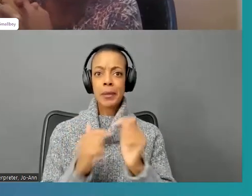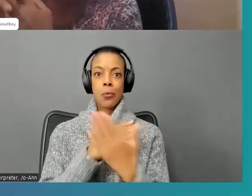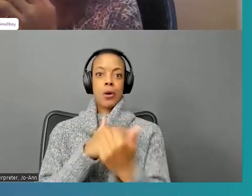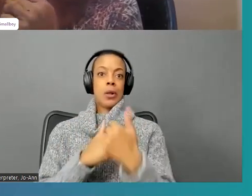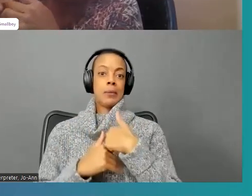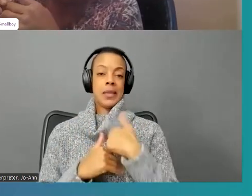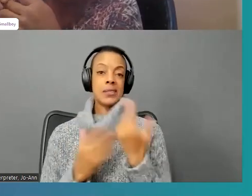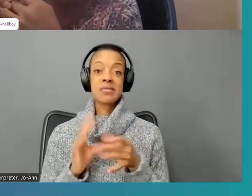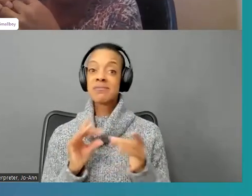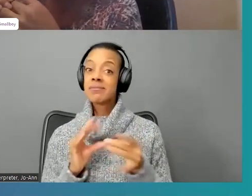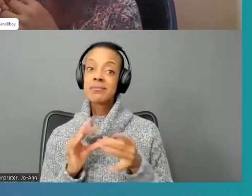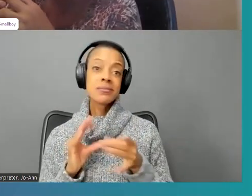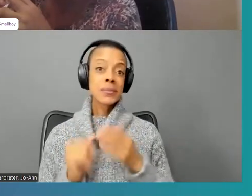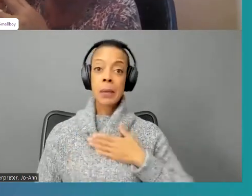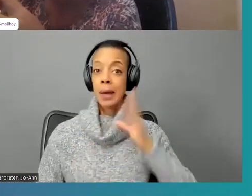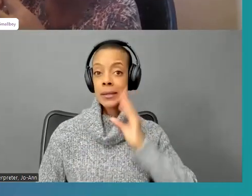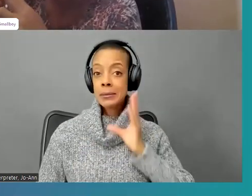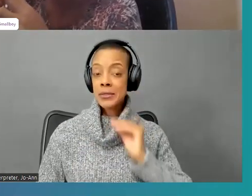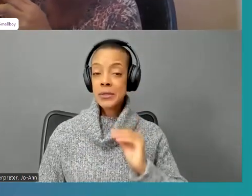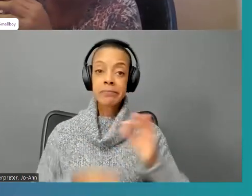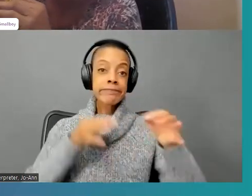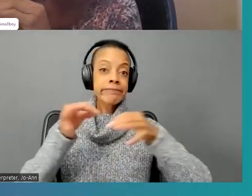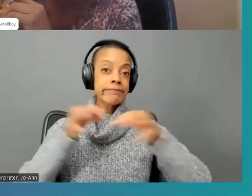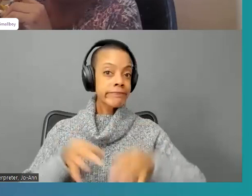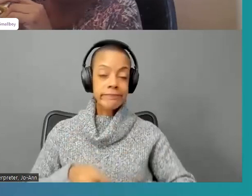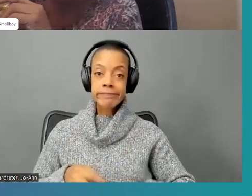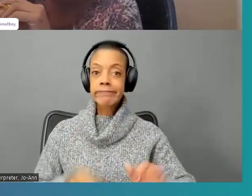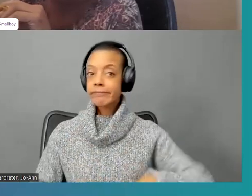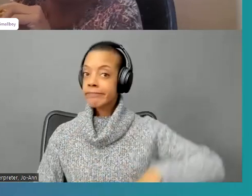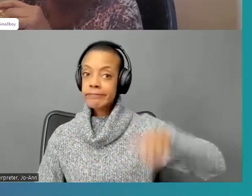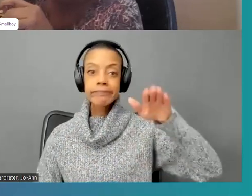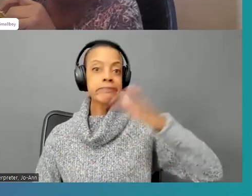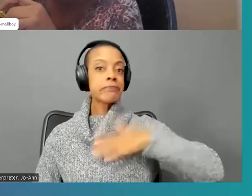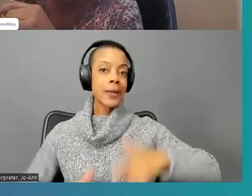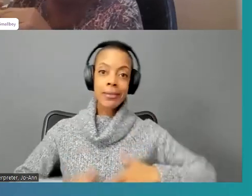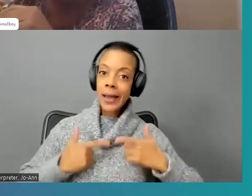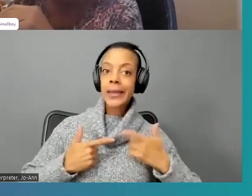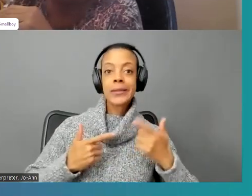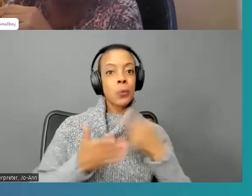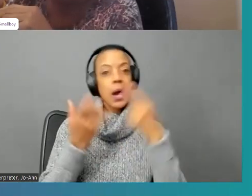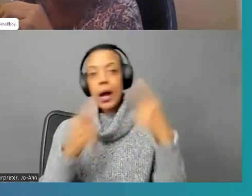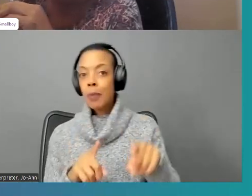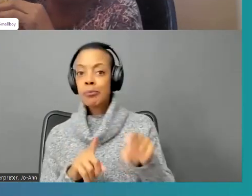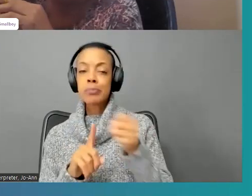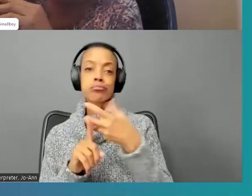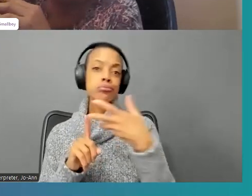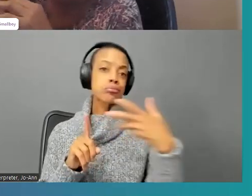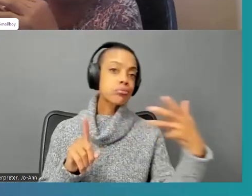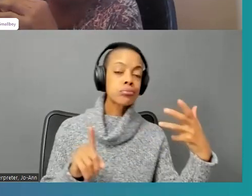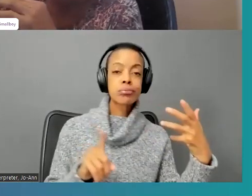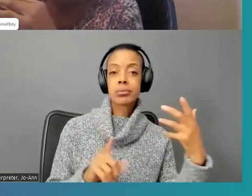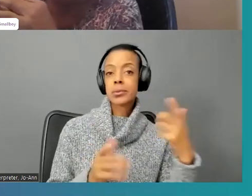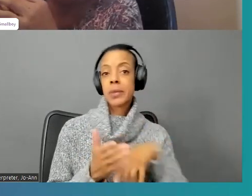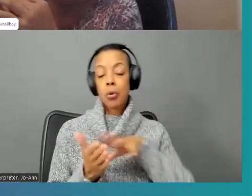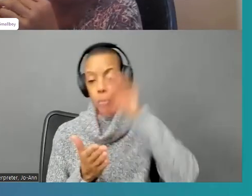talking about my experience of growing up in our communities and what it was like and, you know, what I learned.